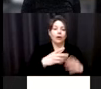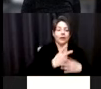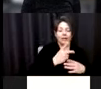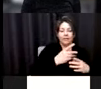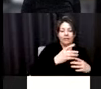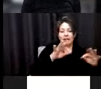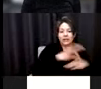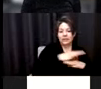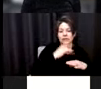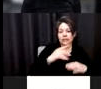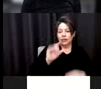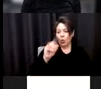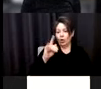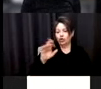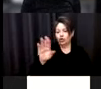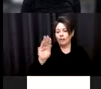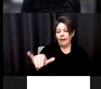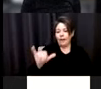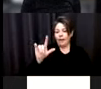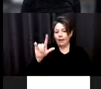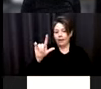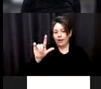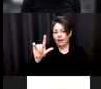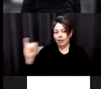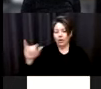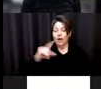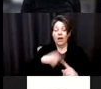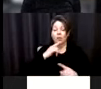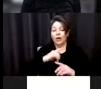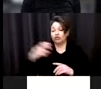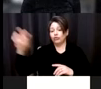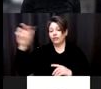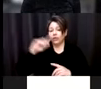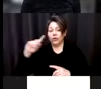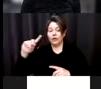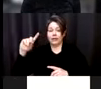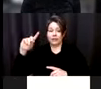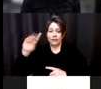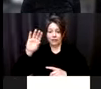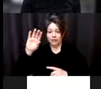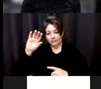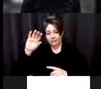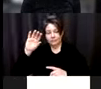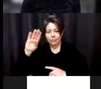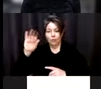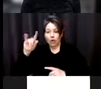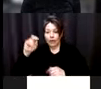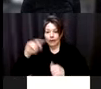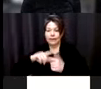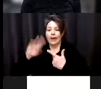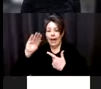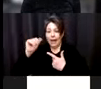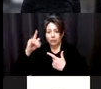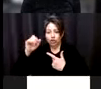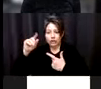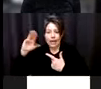Island, and when I was traveling in Europe, in Stockholm, Amsterdam, and Berlin. This